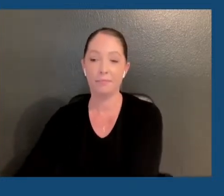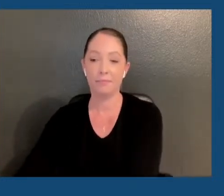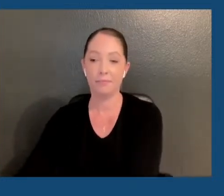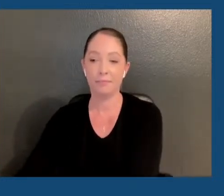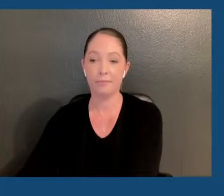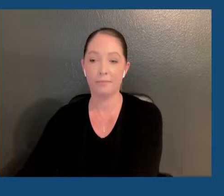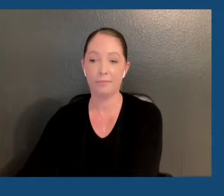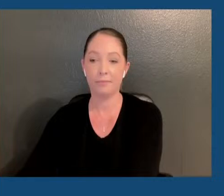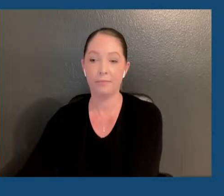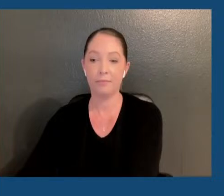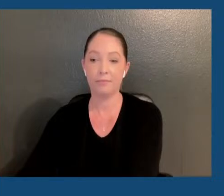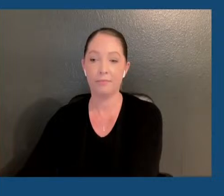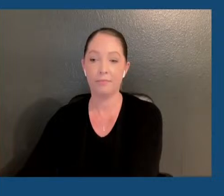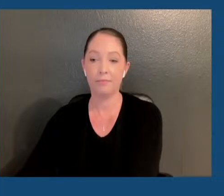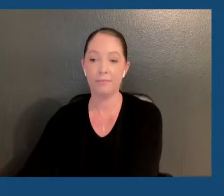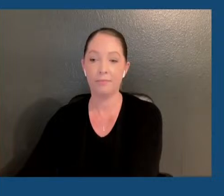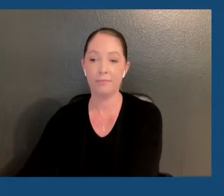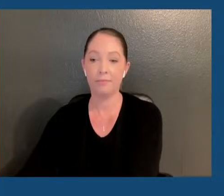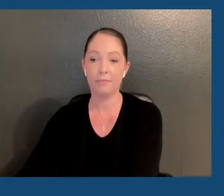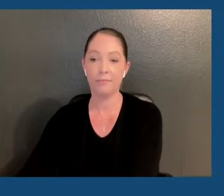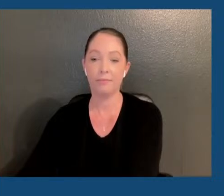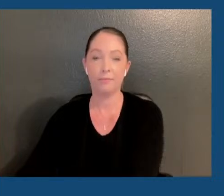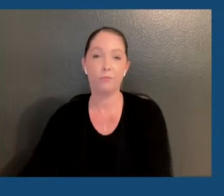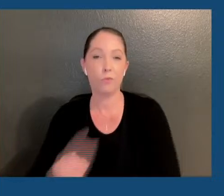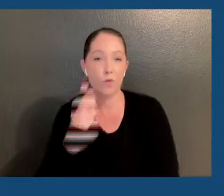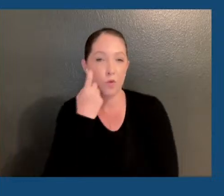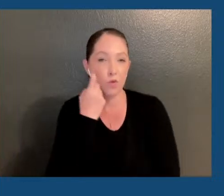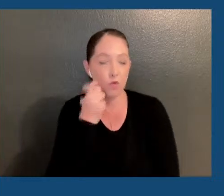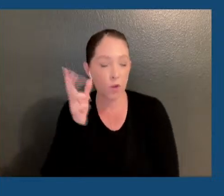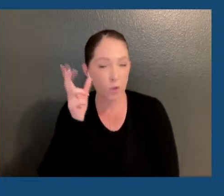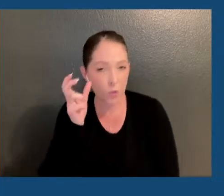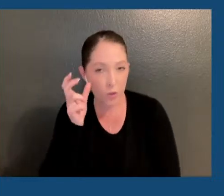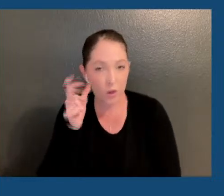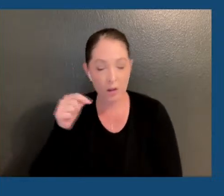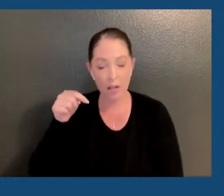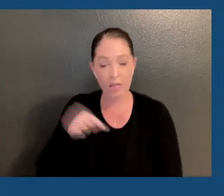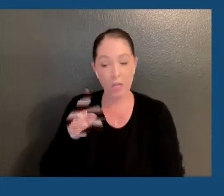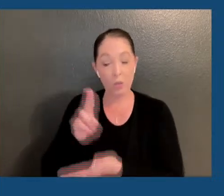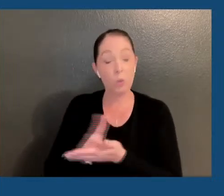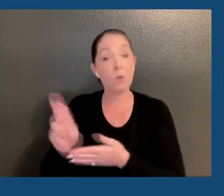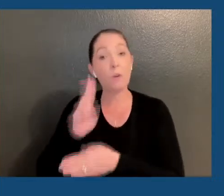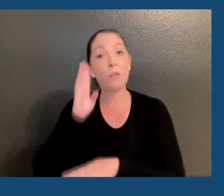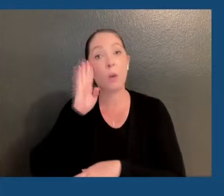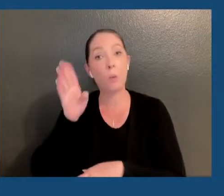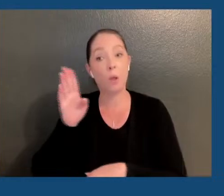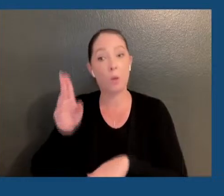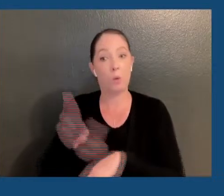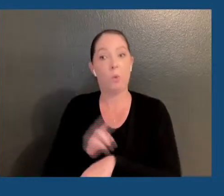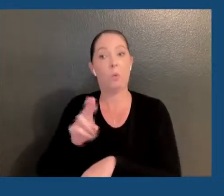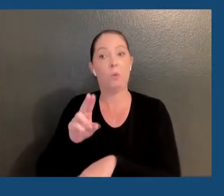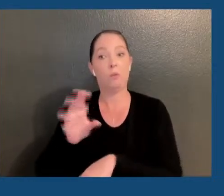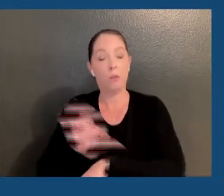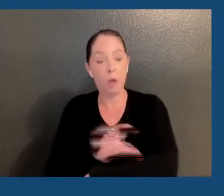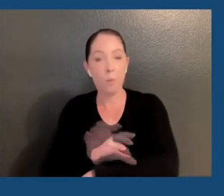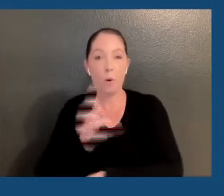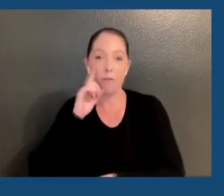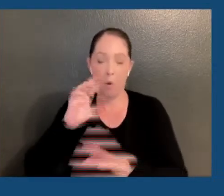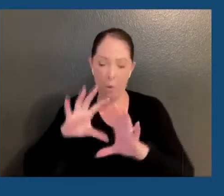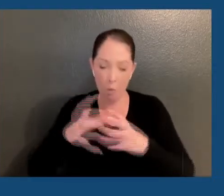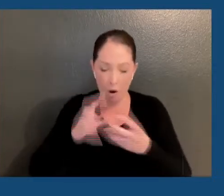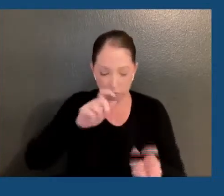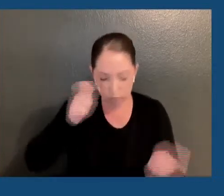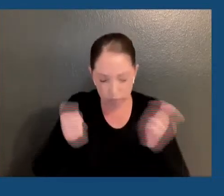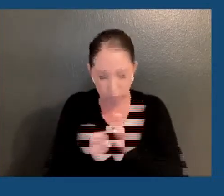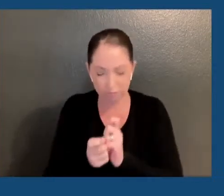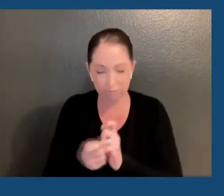So as you heard, the University at Albany will use this supercomputer to transform the world. That is what we do here